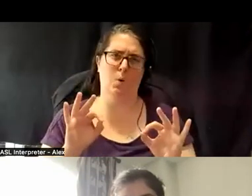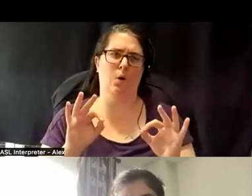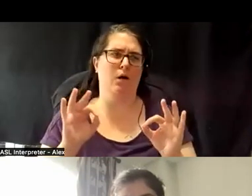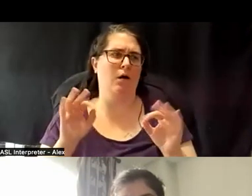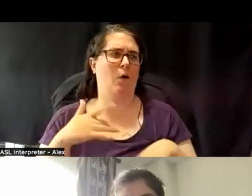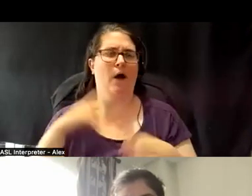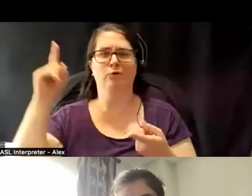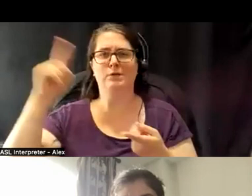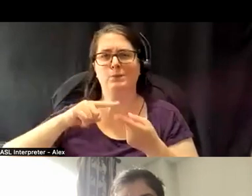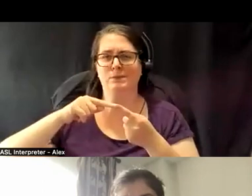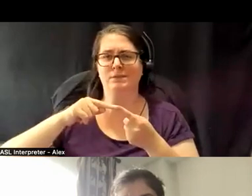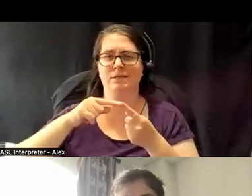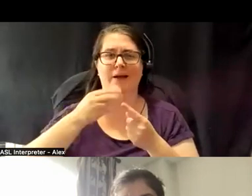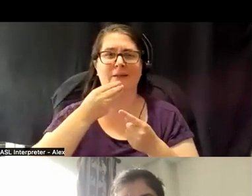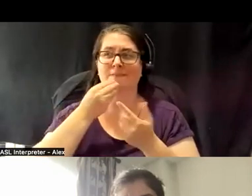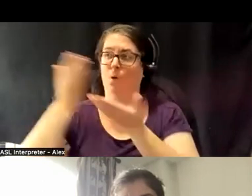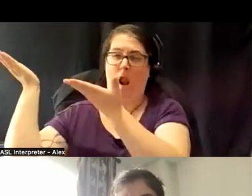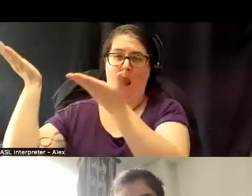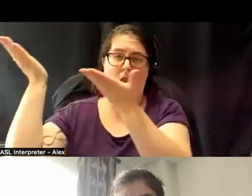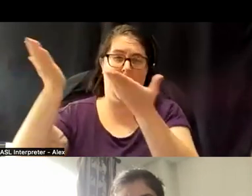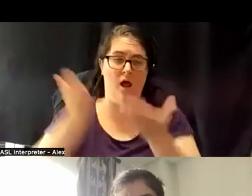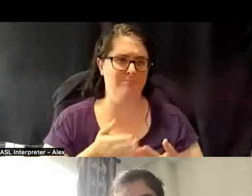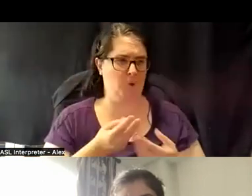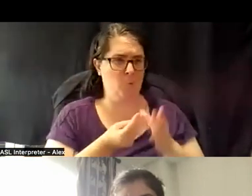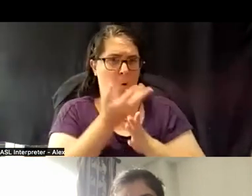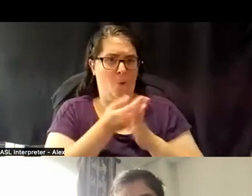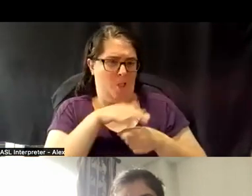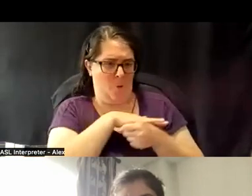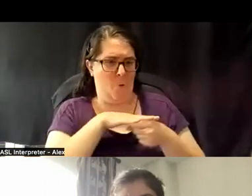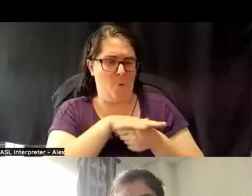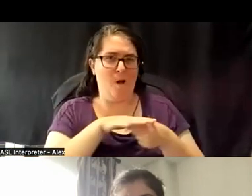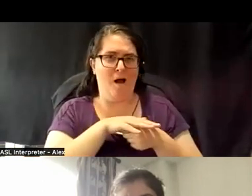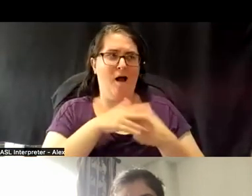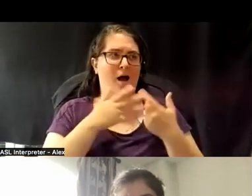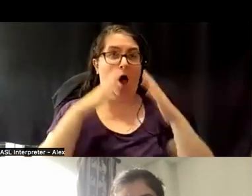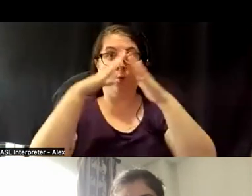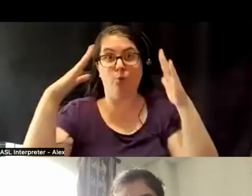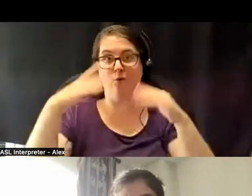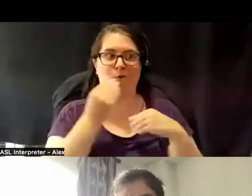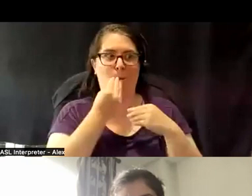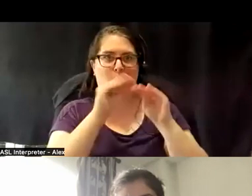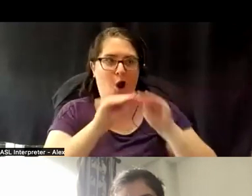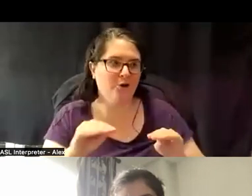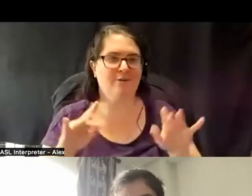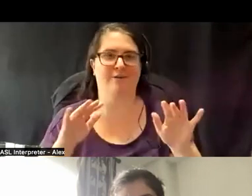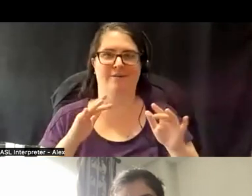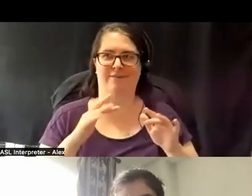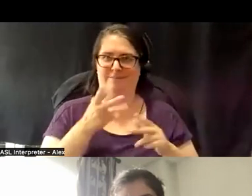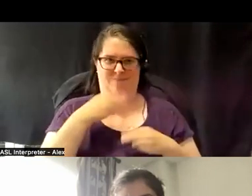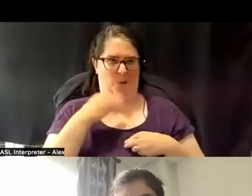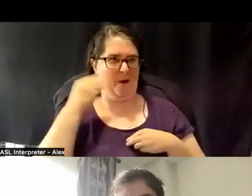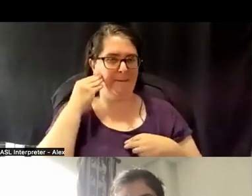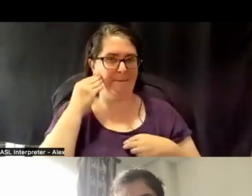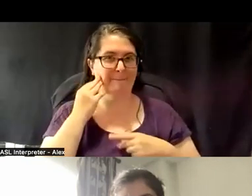like reducing the miles that our food has to travel. People can grow their own food on a balcony, roof, or in a garden. Teaching people how to harness and